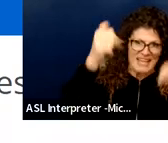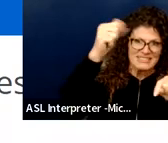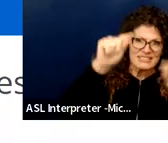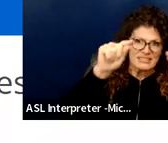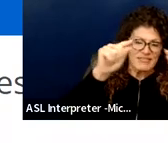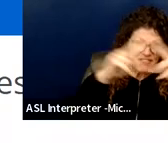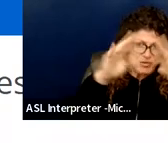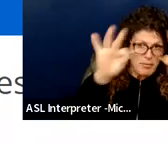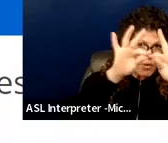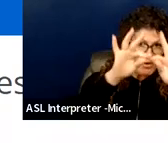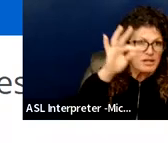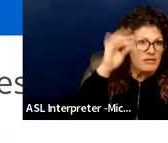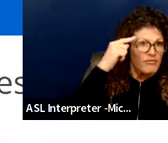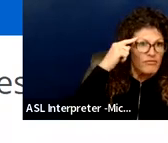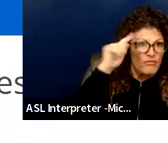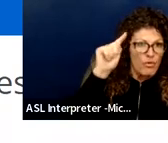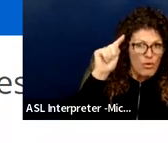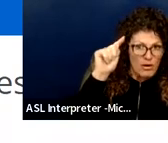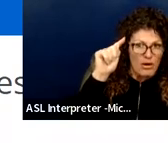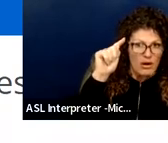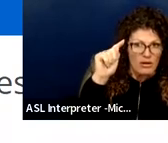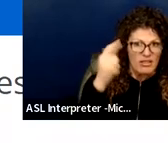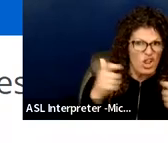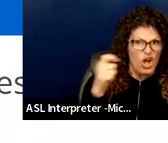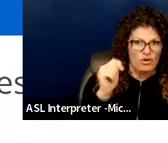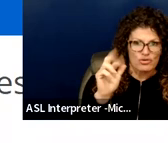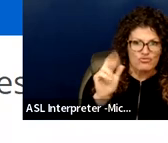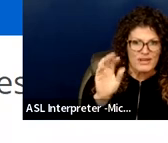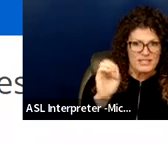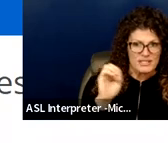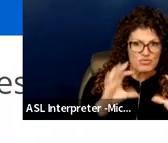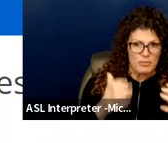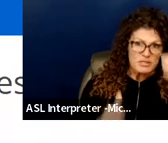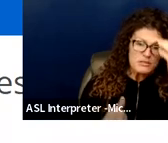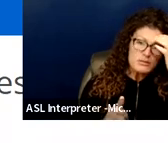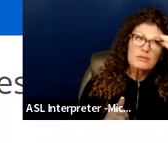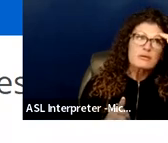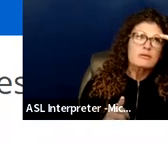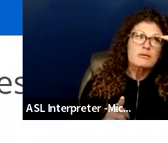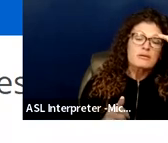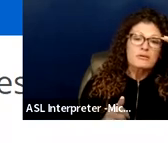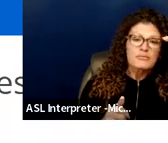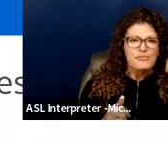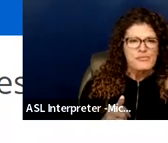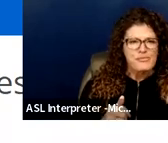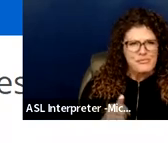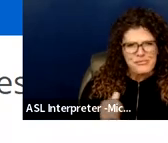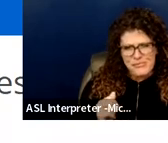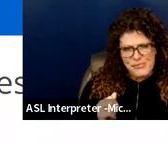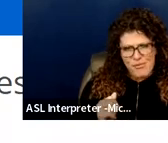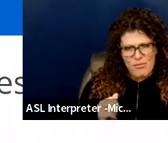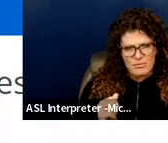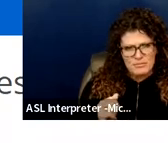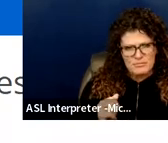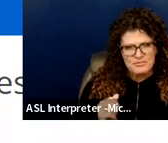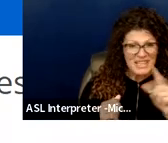very important for the four largest racial groups. Though there was some disparity if you look